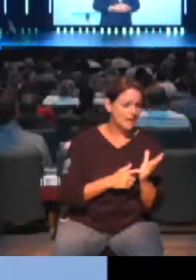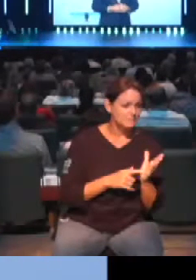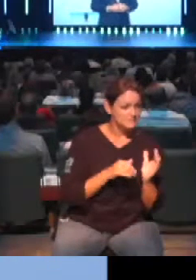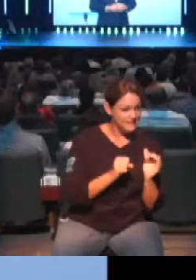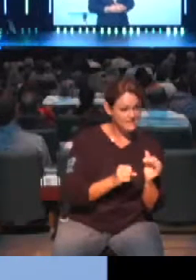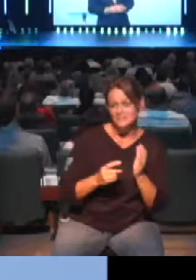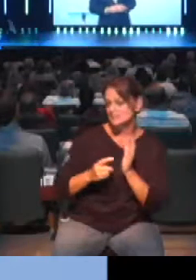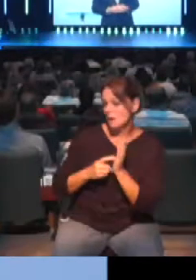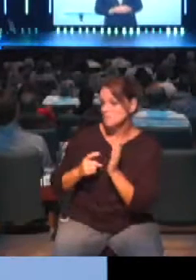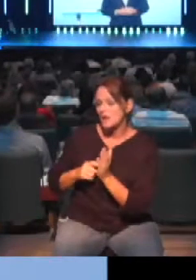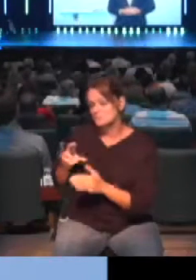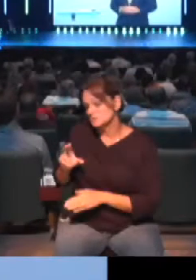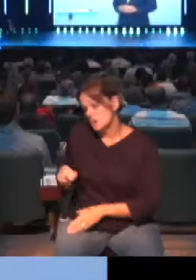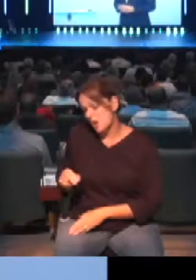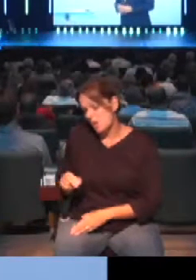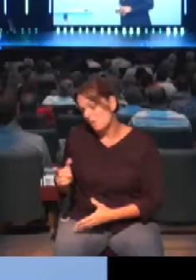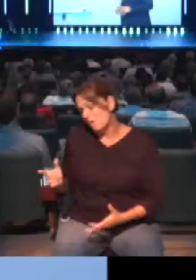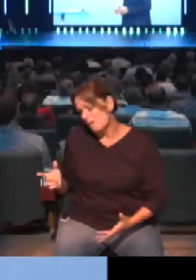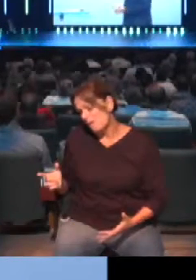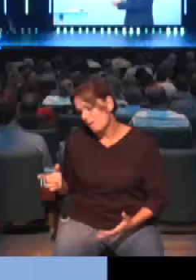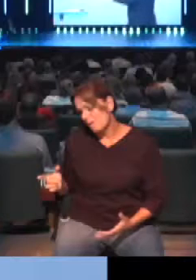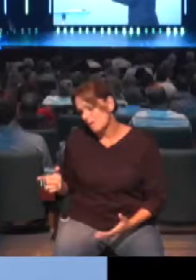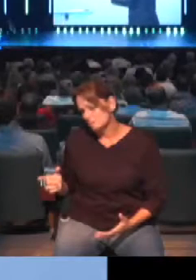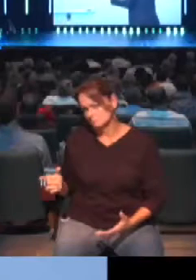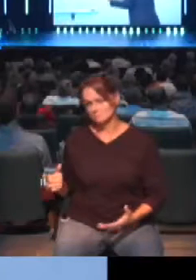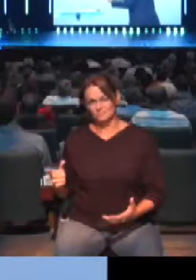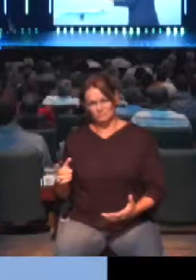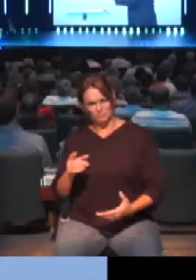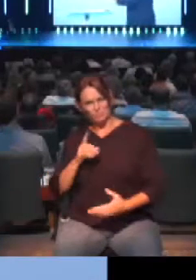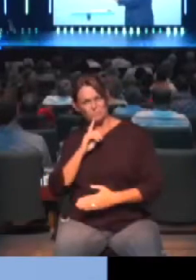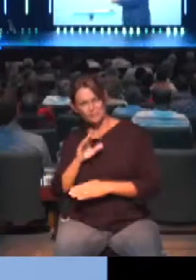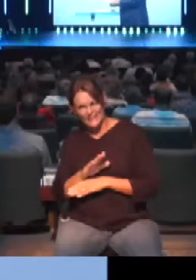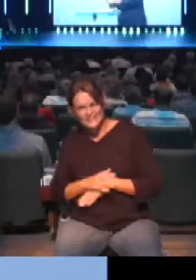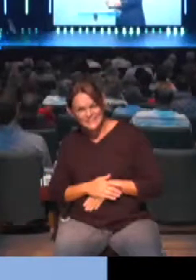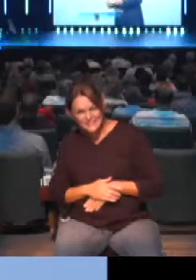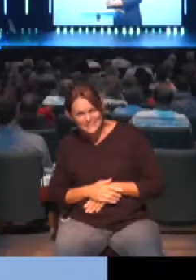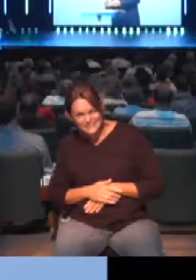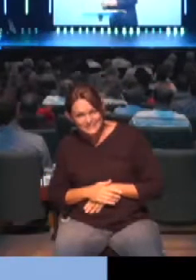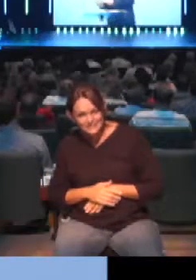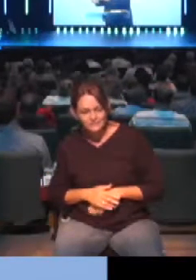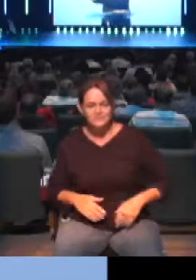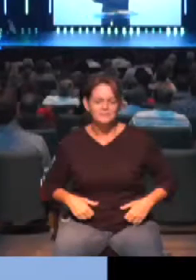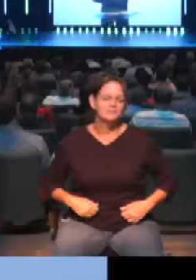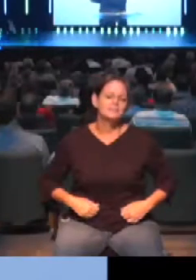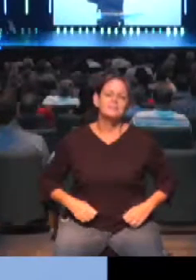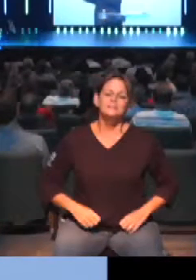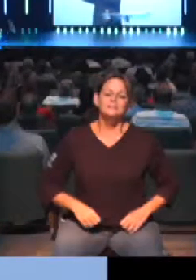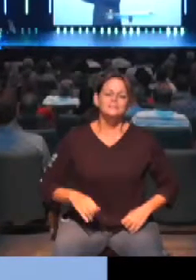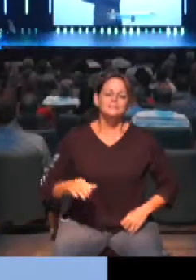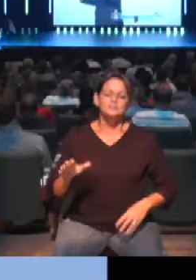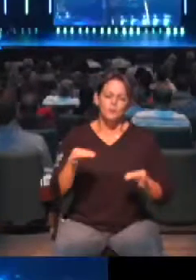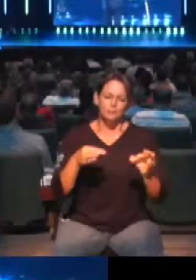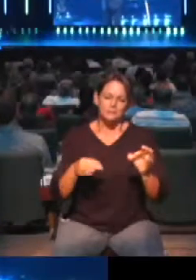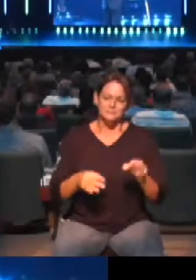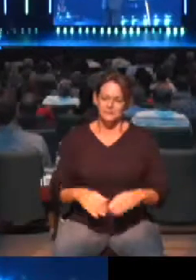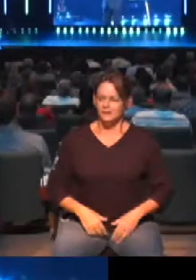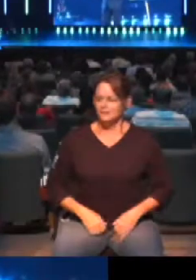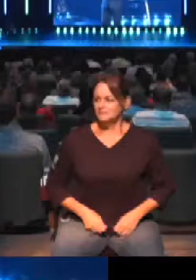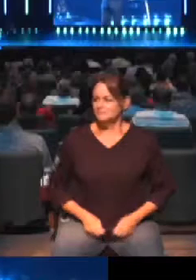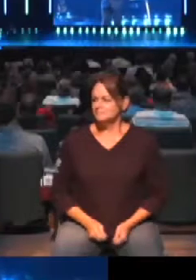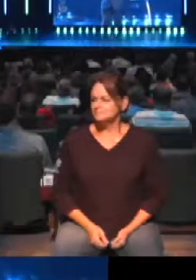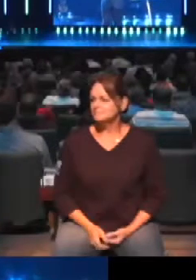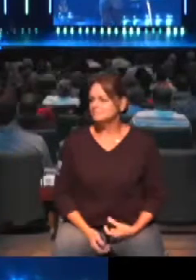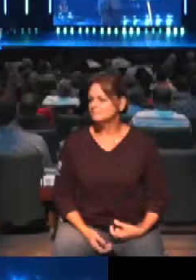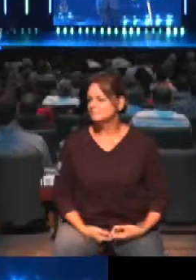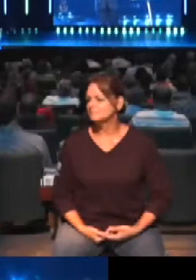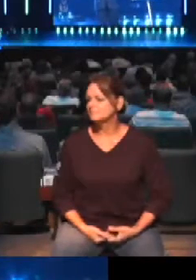you? Okay. So it's here. Now, let me tell you some things. God received Abel